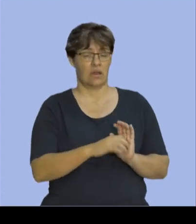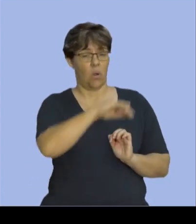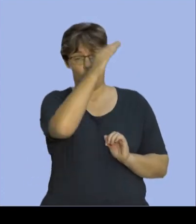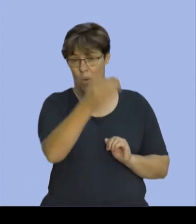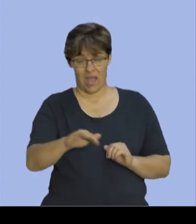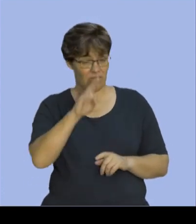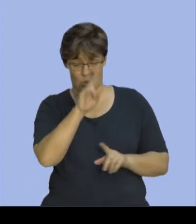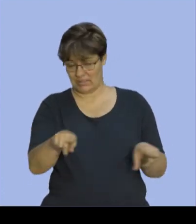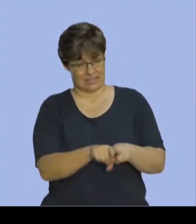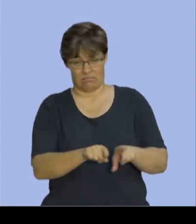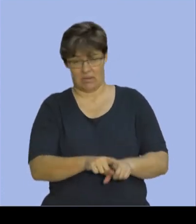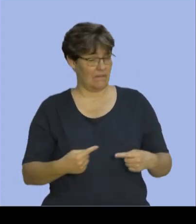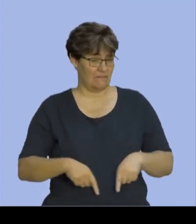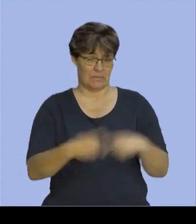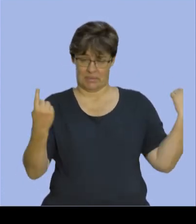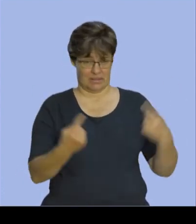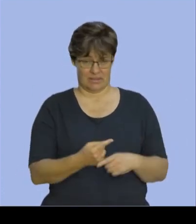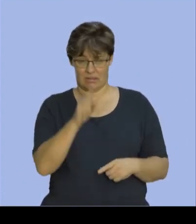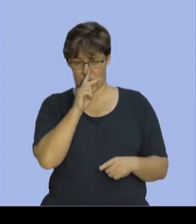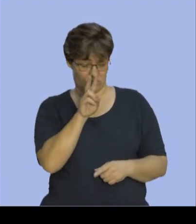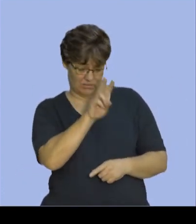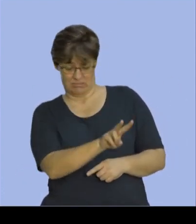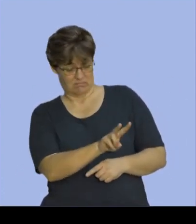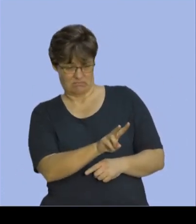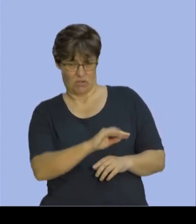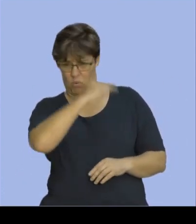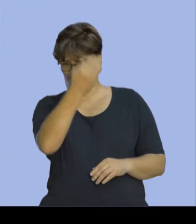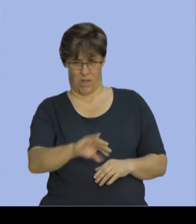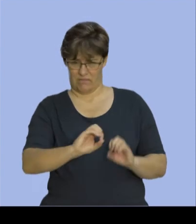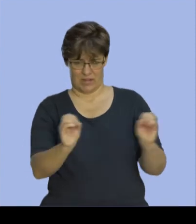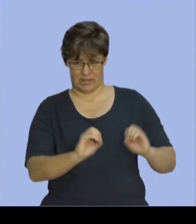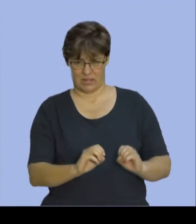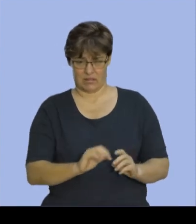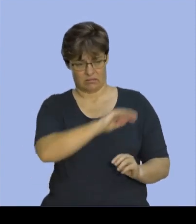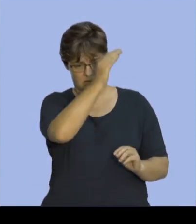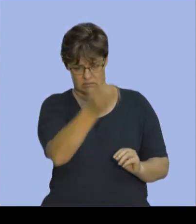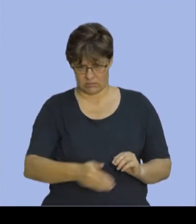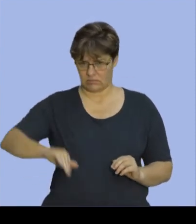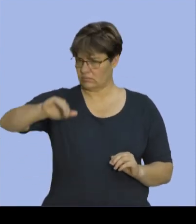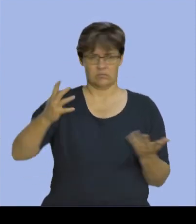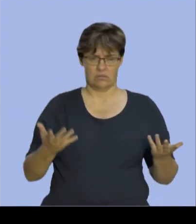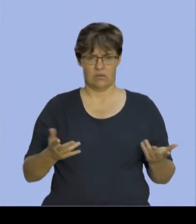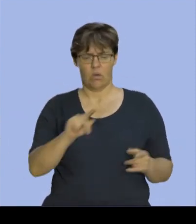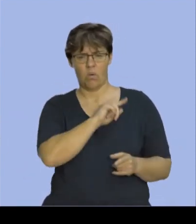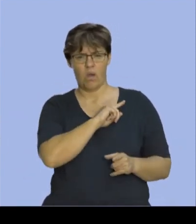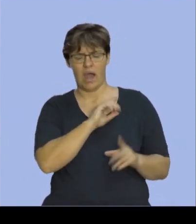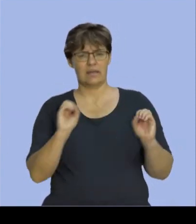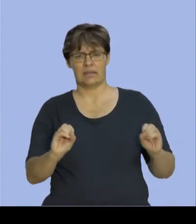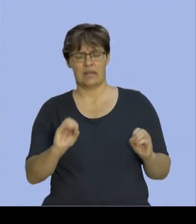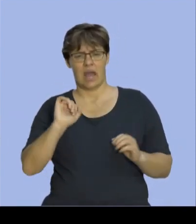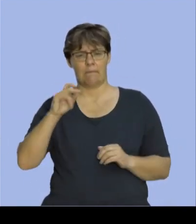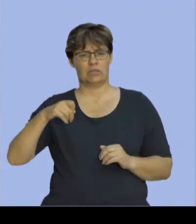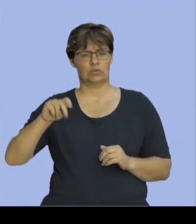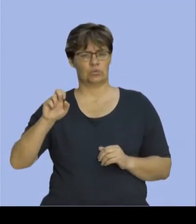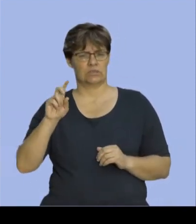is definitely not a wave, like I did tell you that, and you just saw it as well. There is no amplitude.